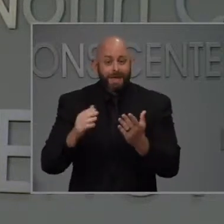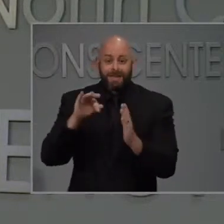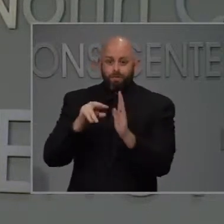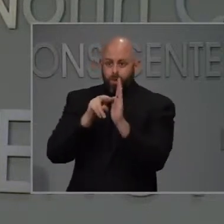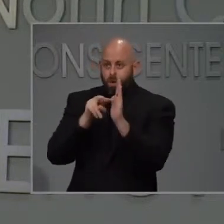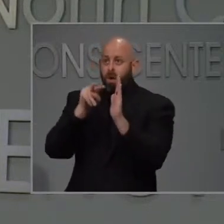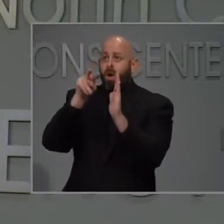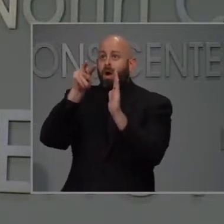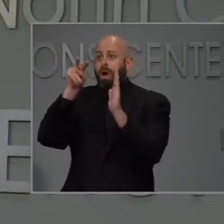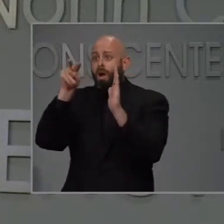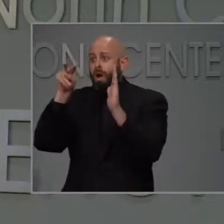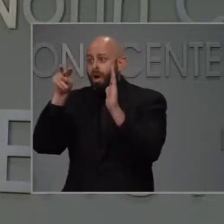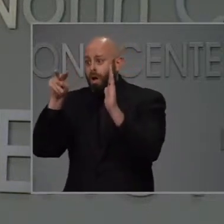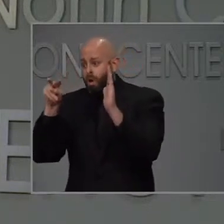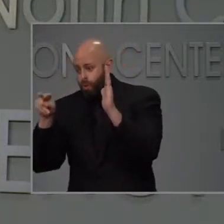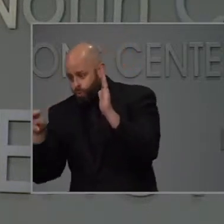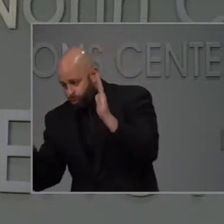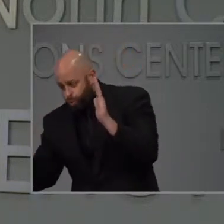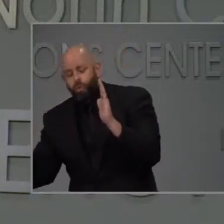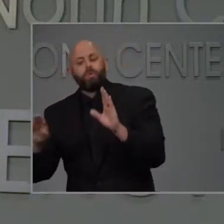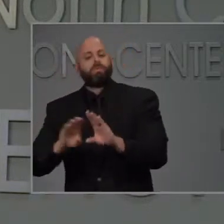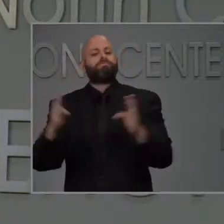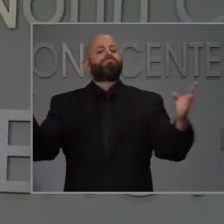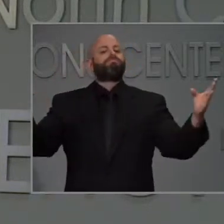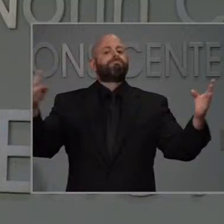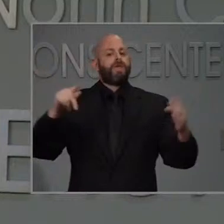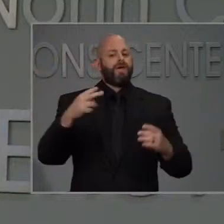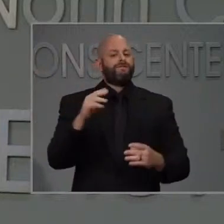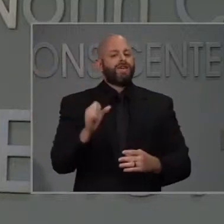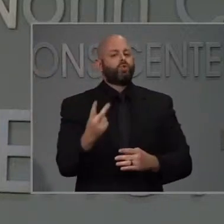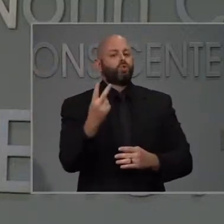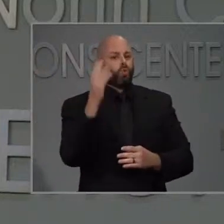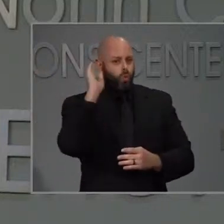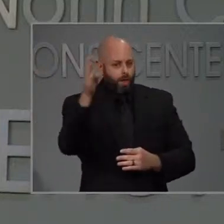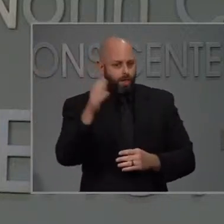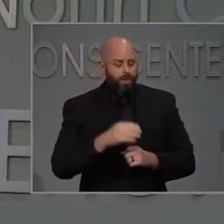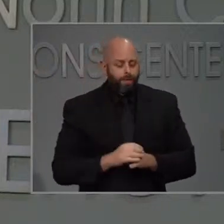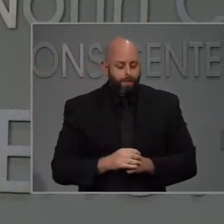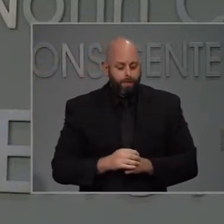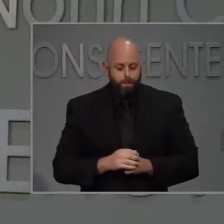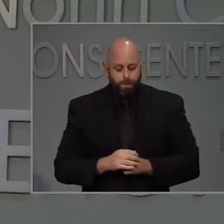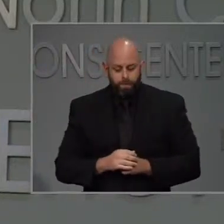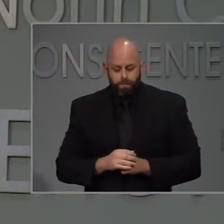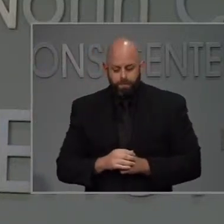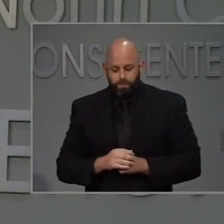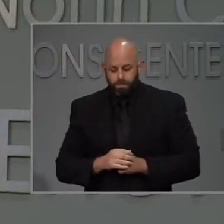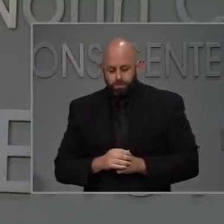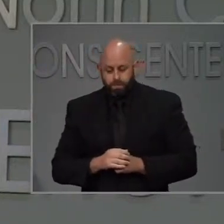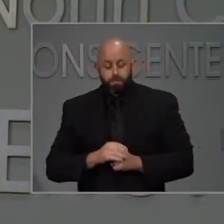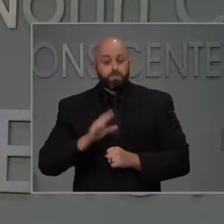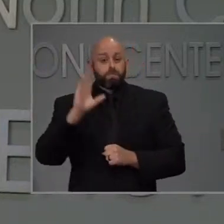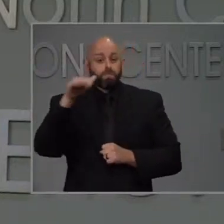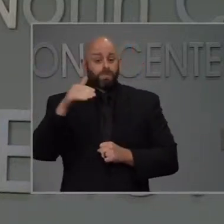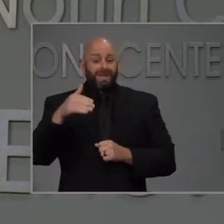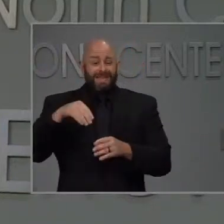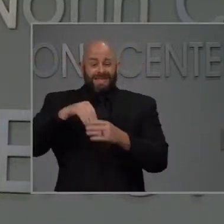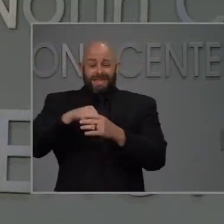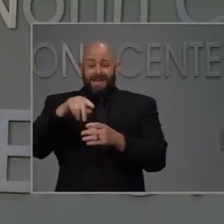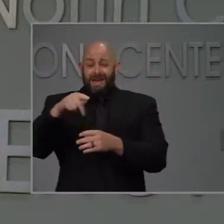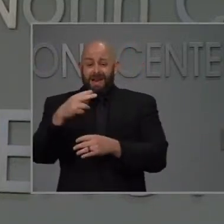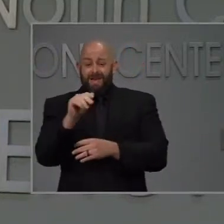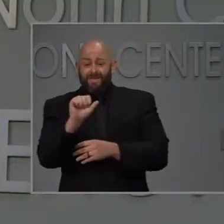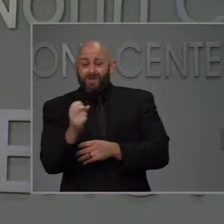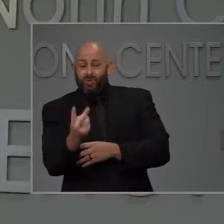2, some of the businesses that have been specifically closed or limited will be able